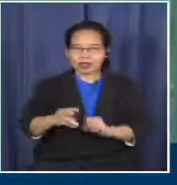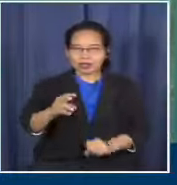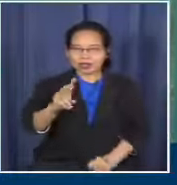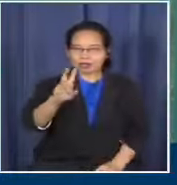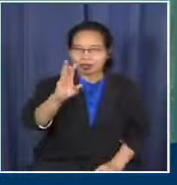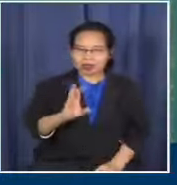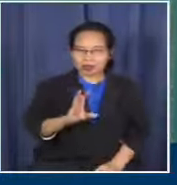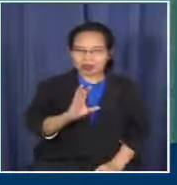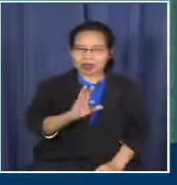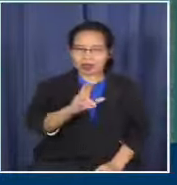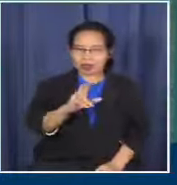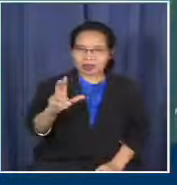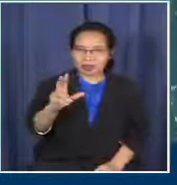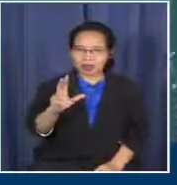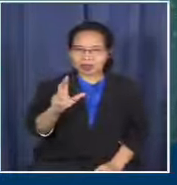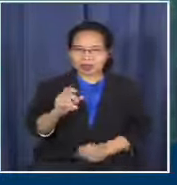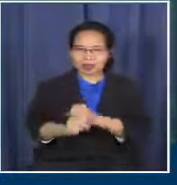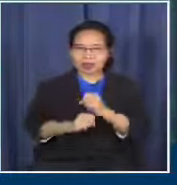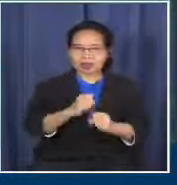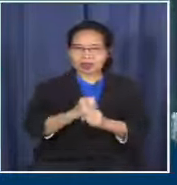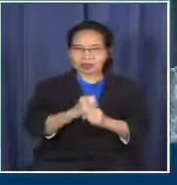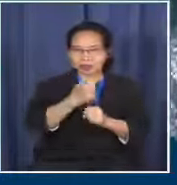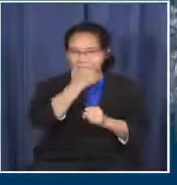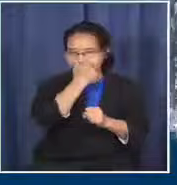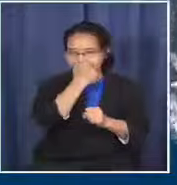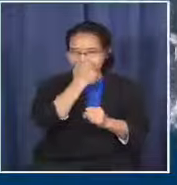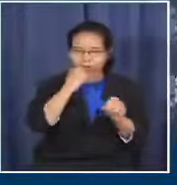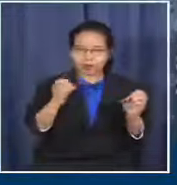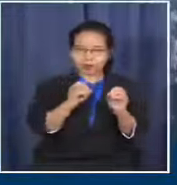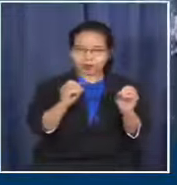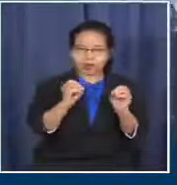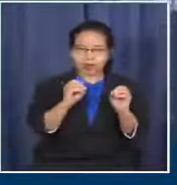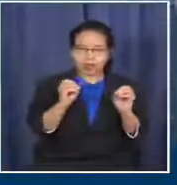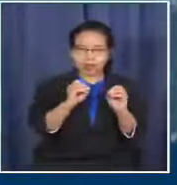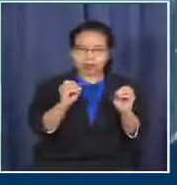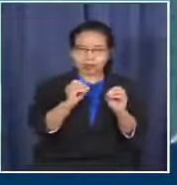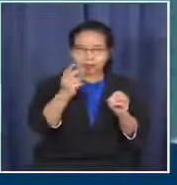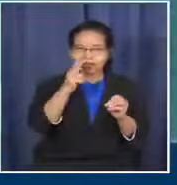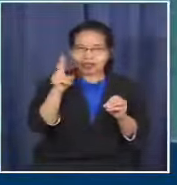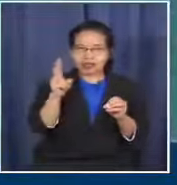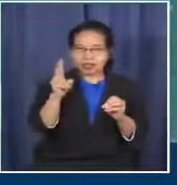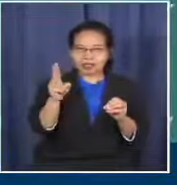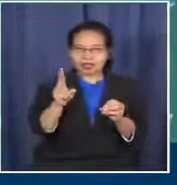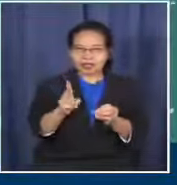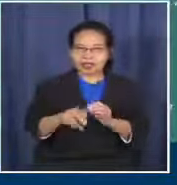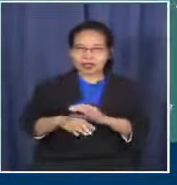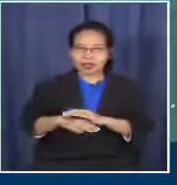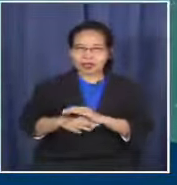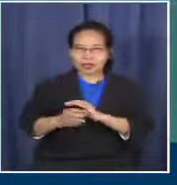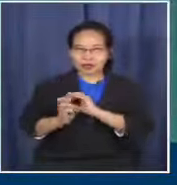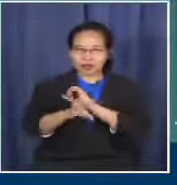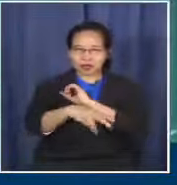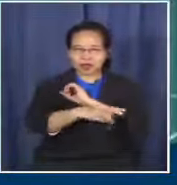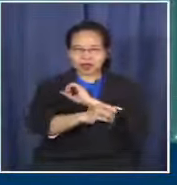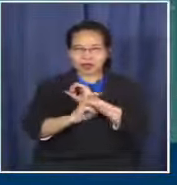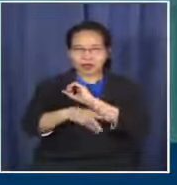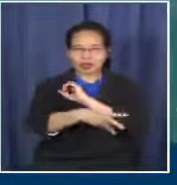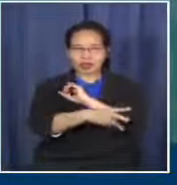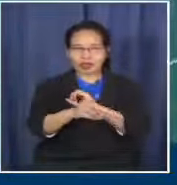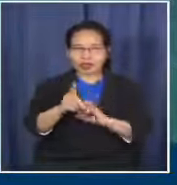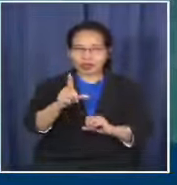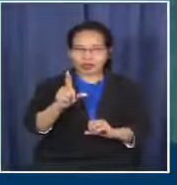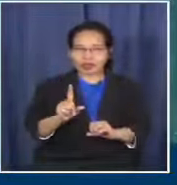they have a longer life expectancy. And whales have also a longer